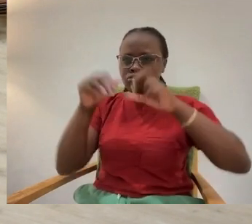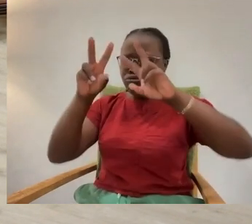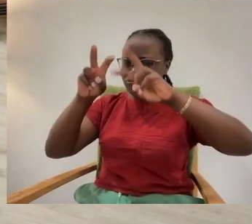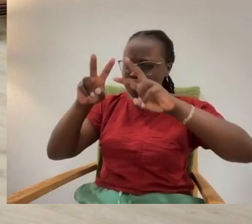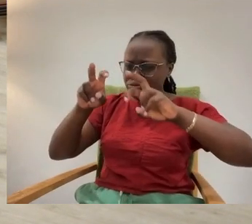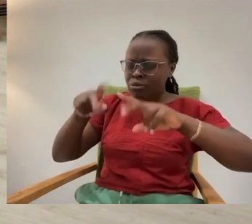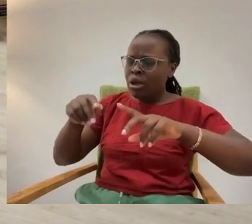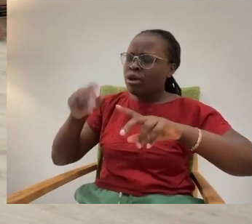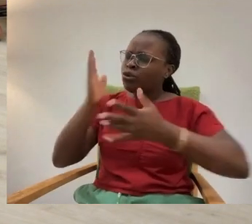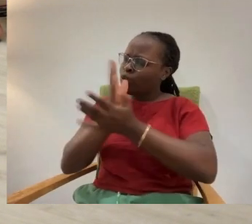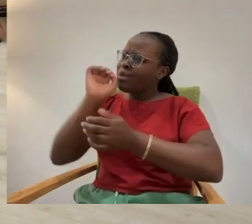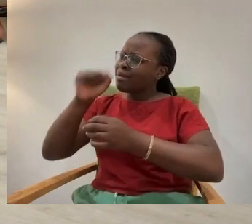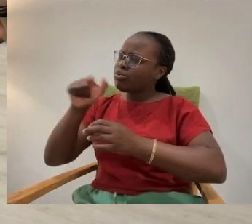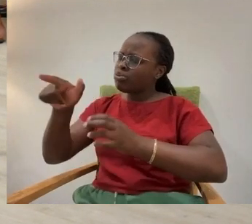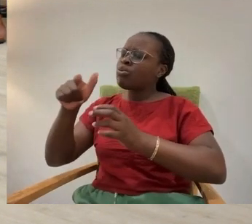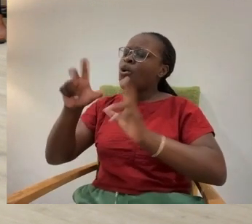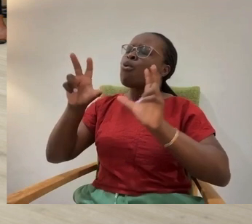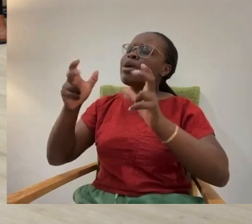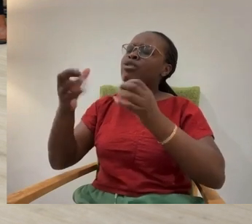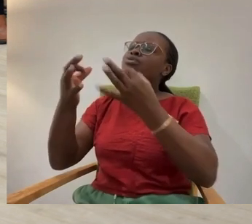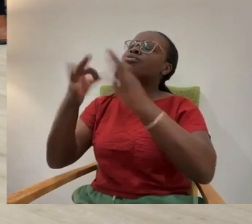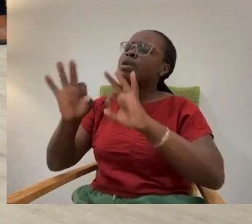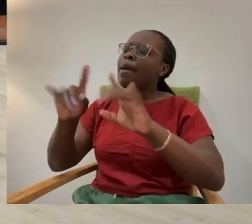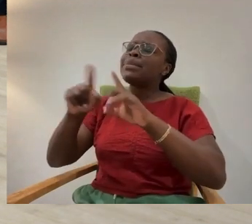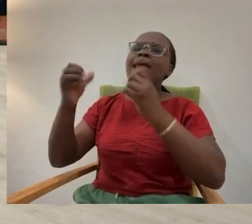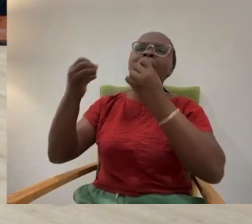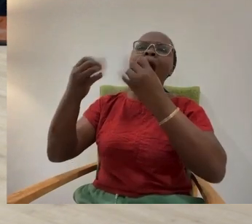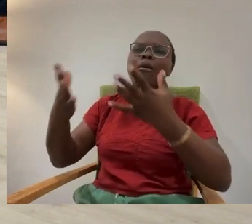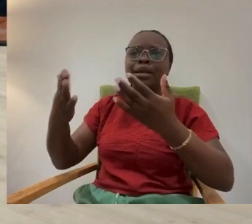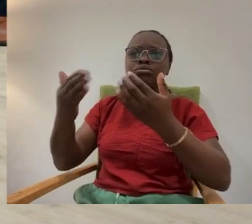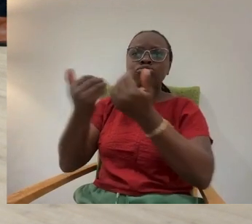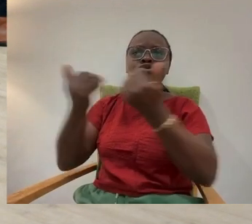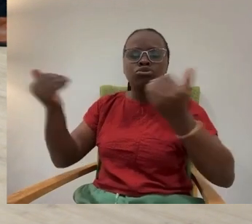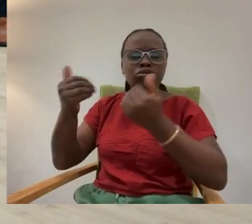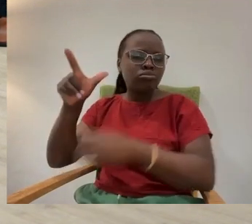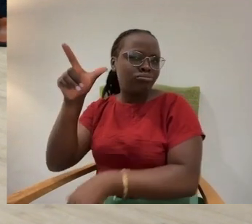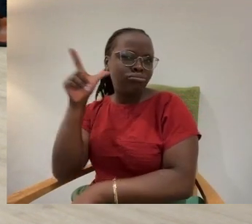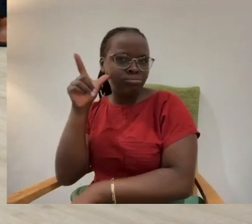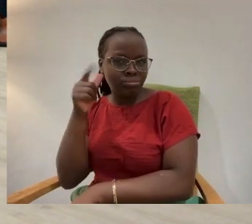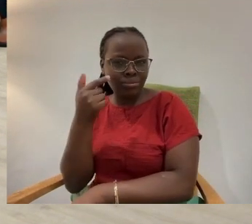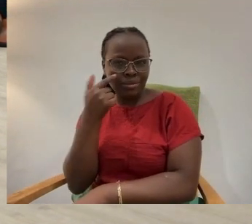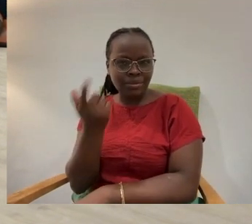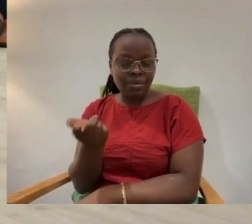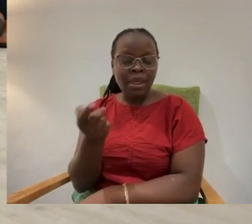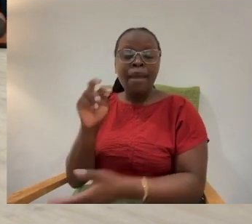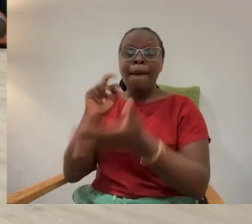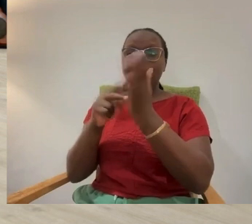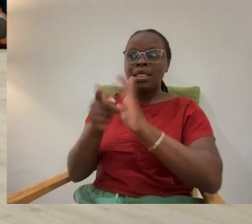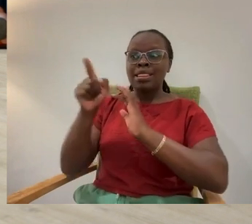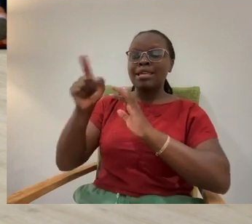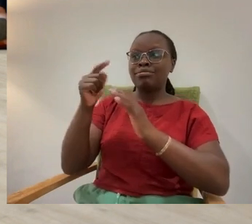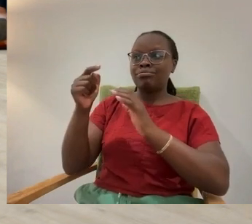that teachers can be able to go and track what exactly the learners have been doing during